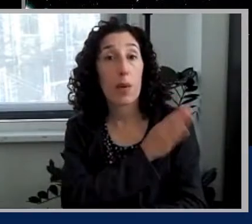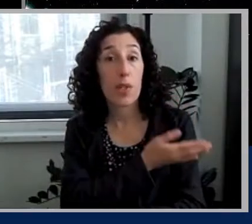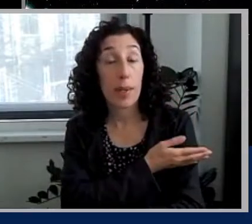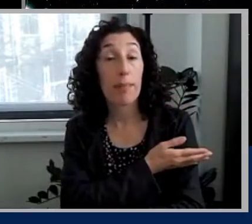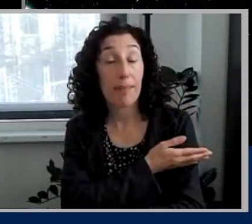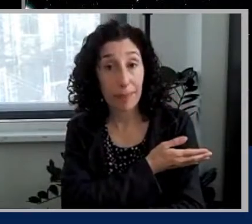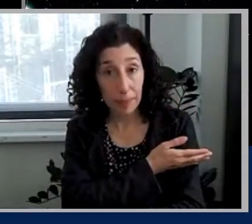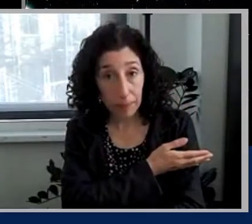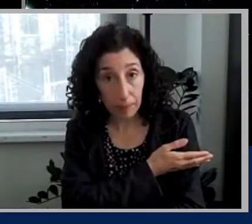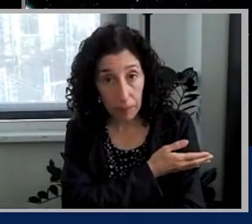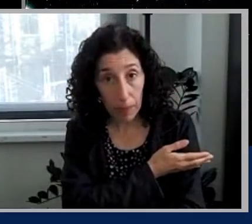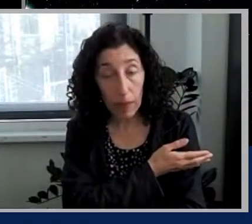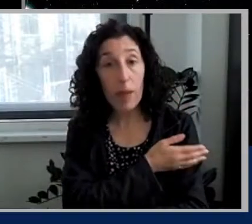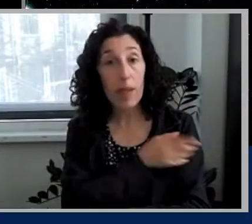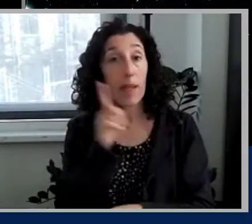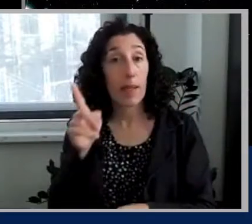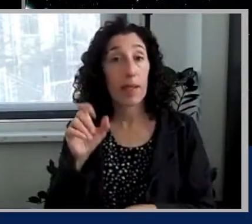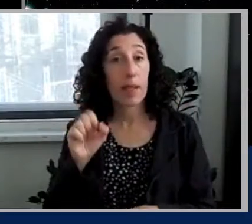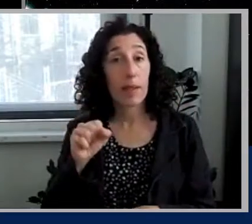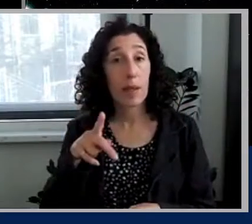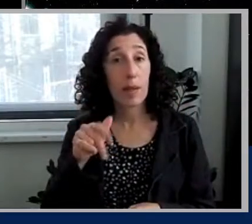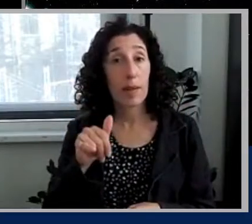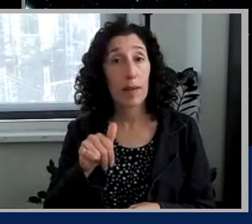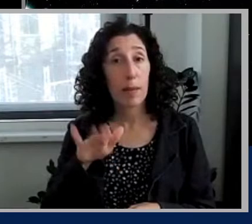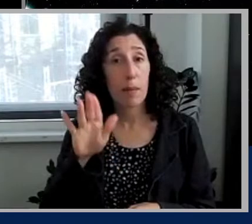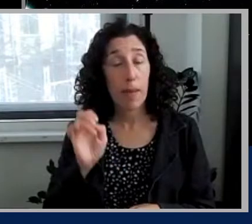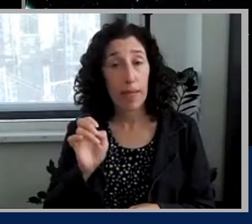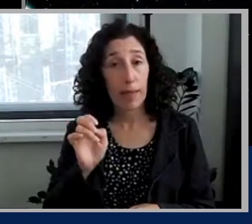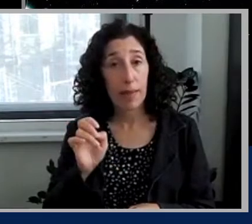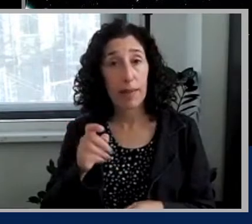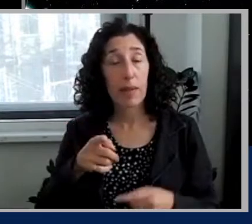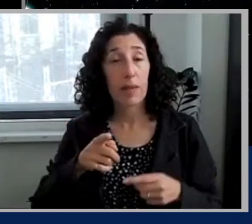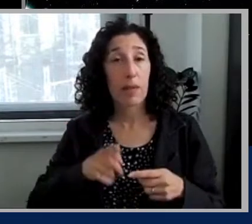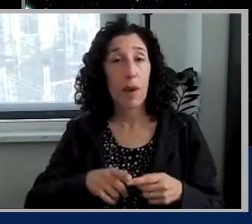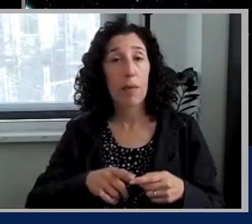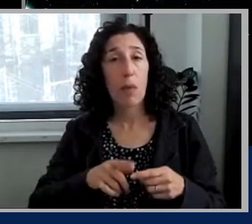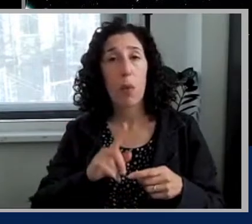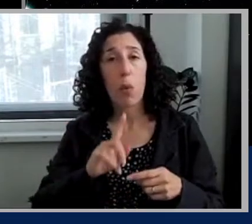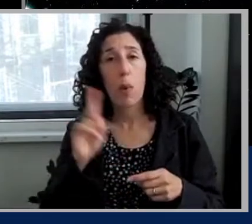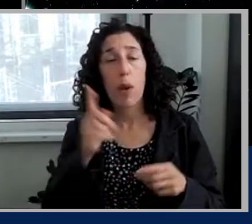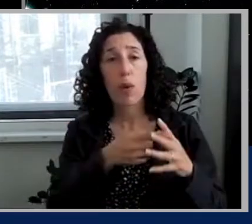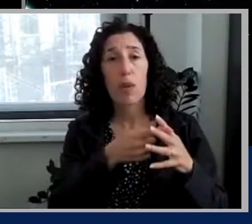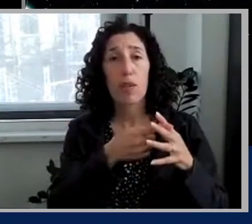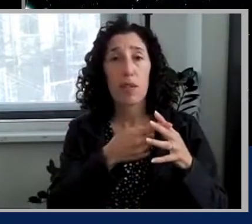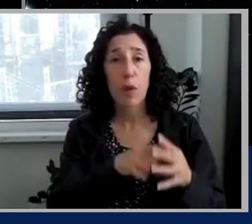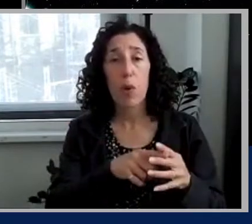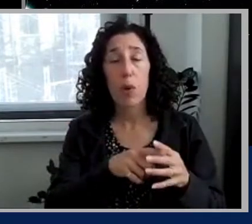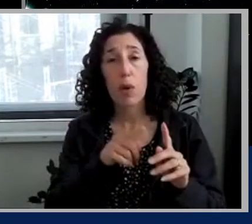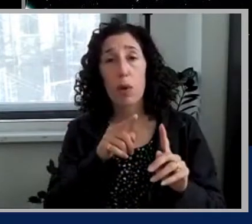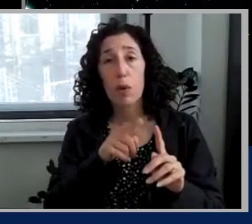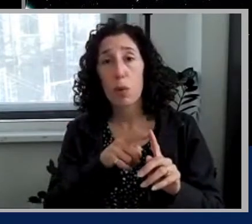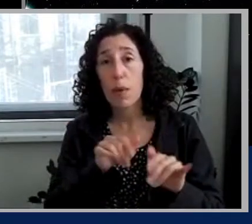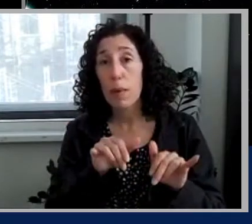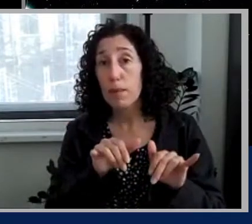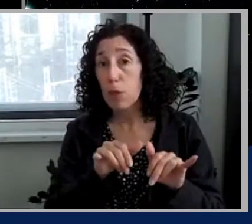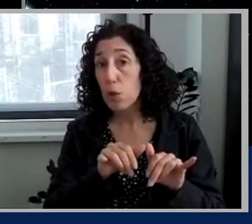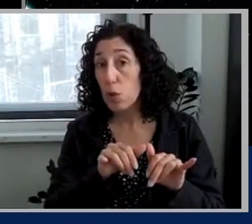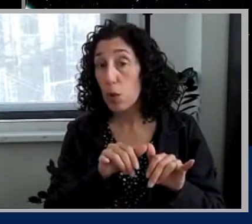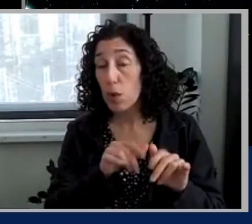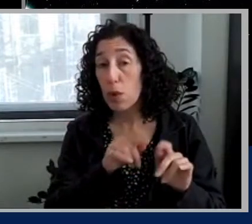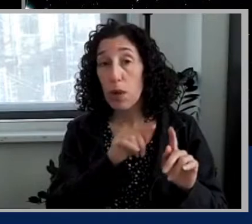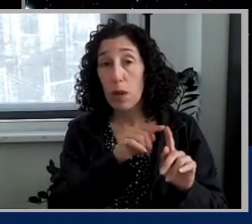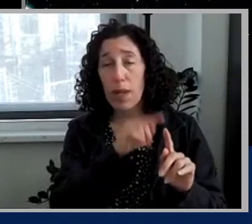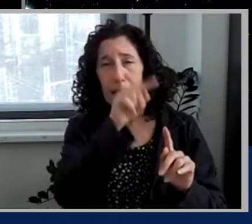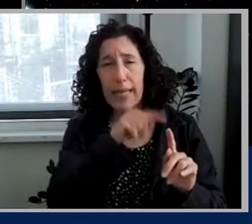perimeter where the shock is. And then there's a very strong drop as soon as that X-ray information is